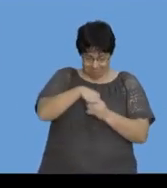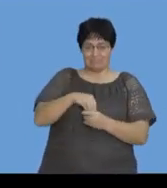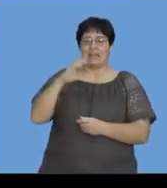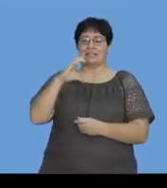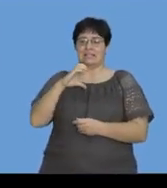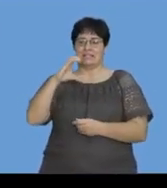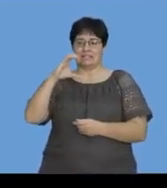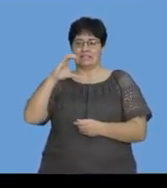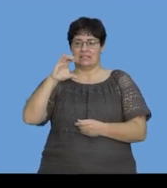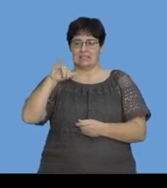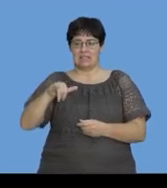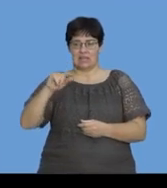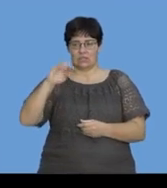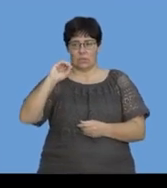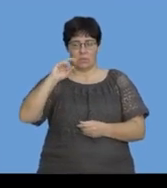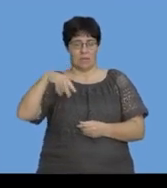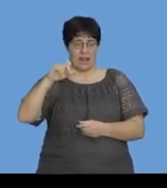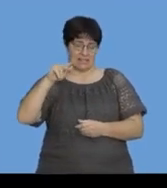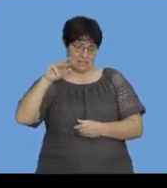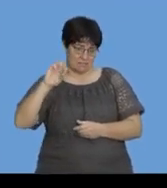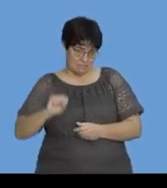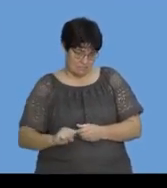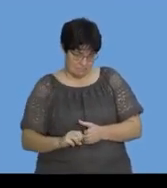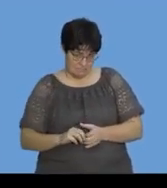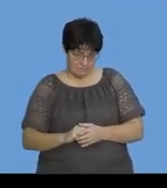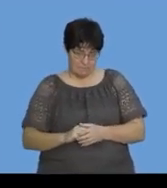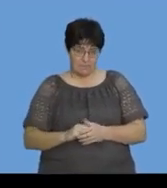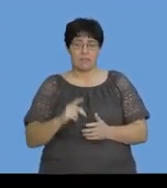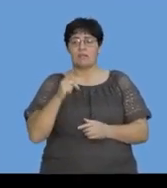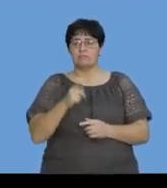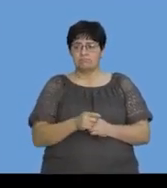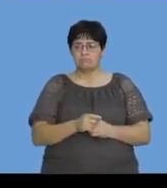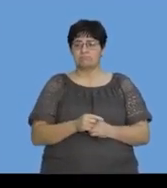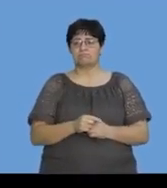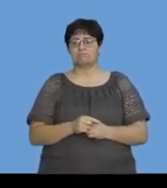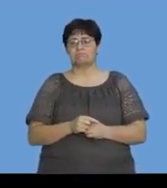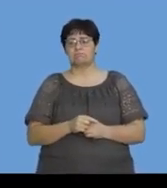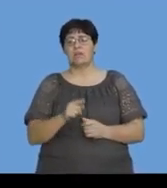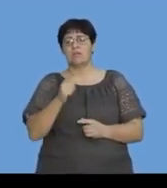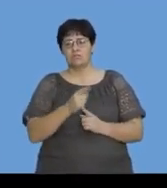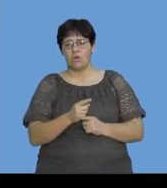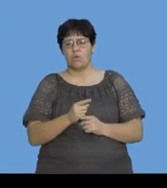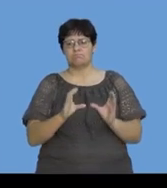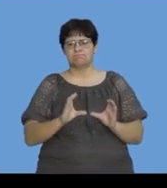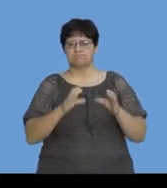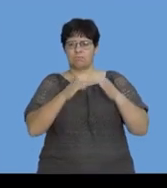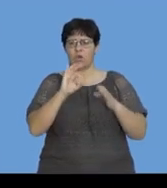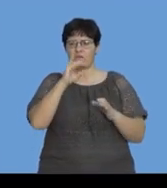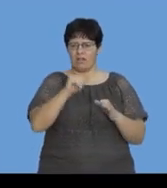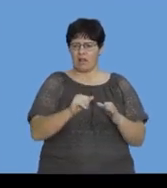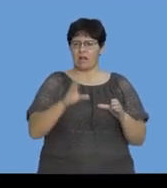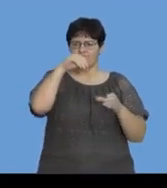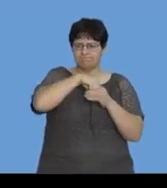cytoplasm. So I'm going to put a cross there. A chlorophyll containing chloroplast, heck